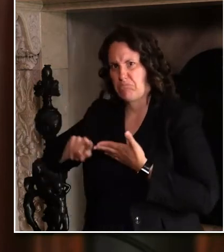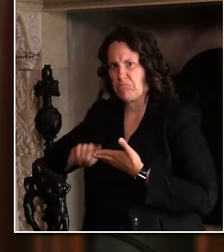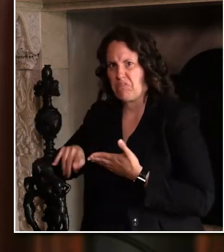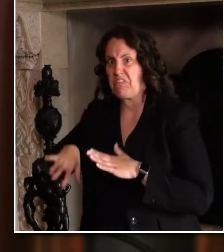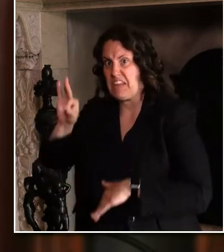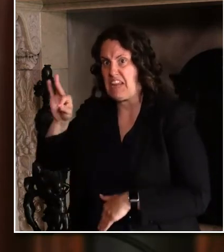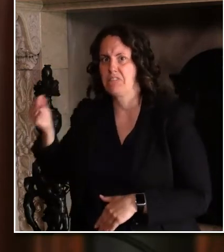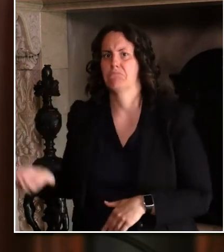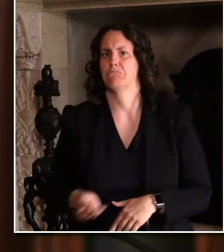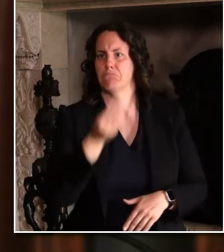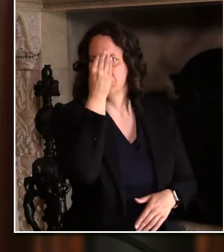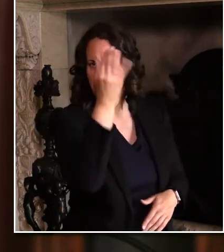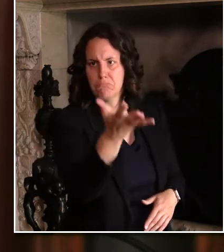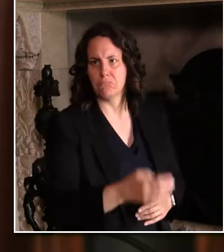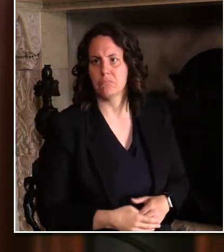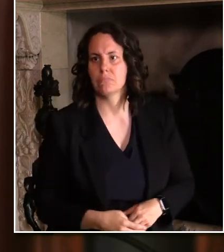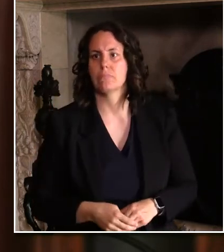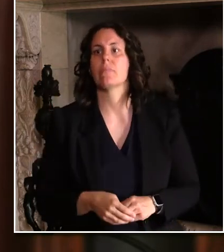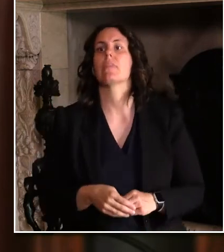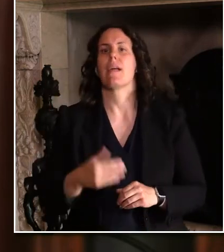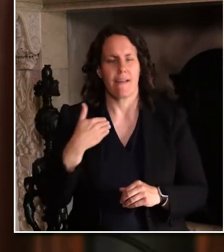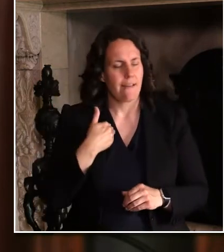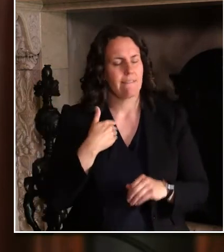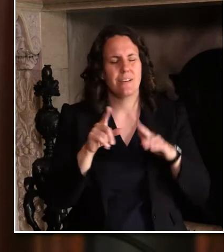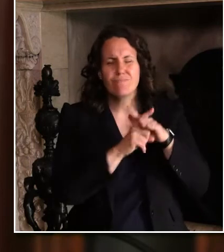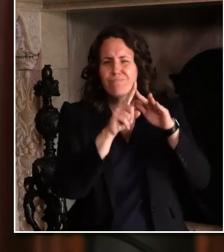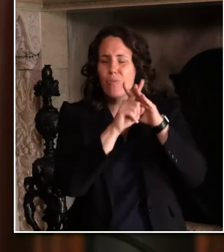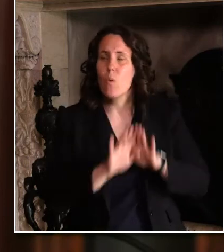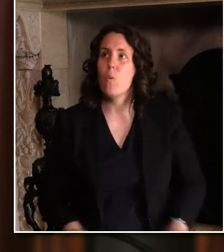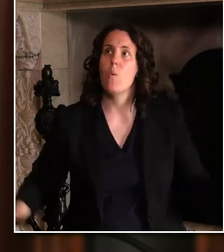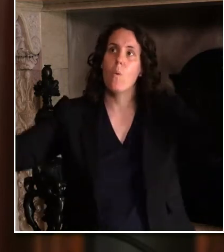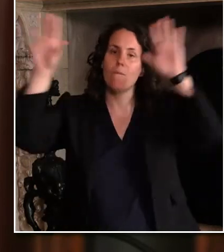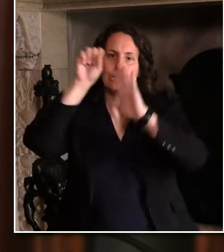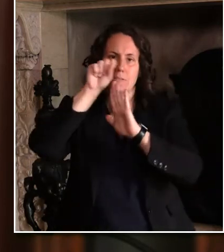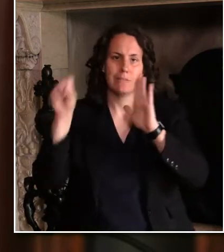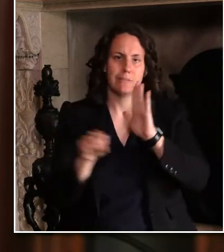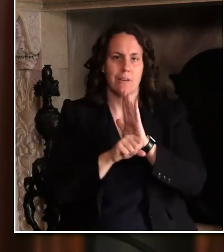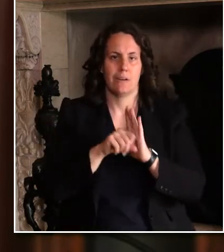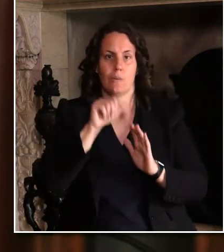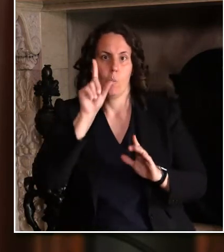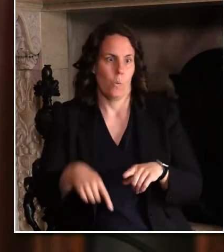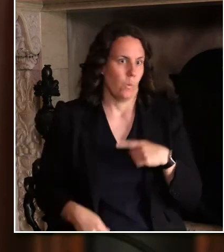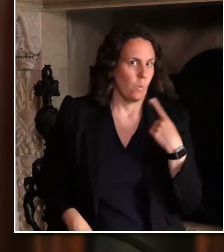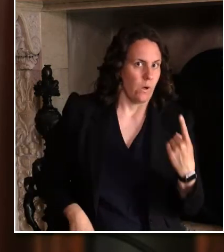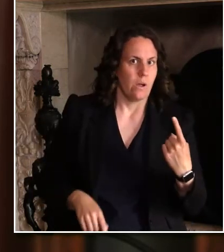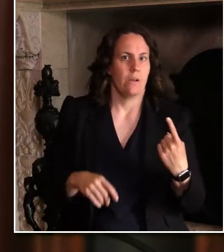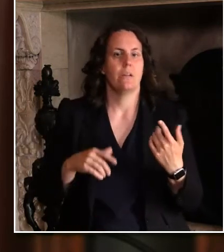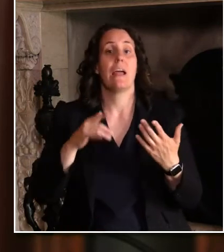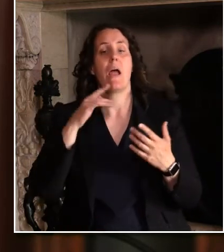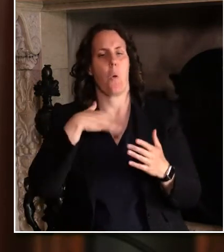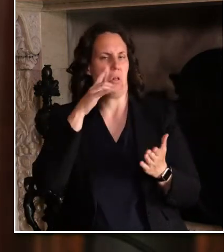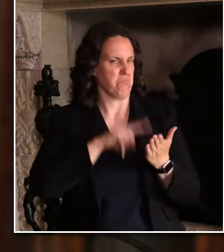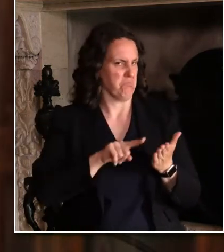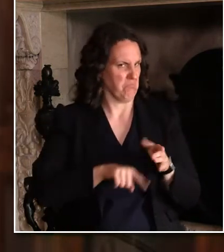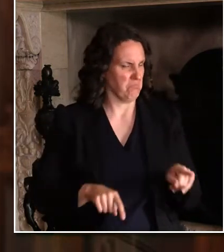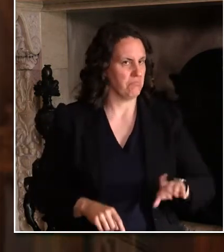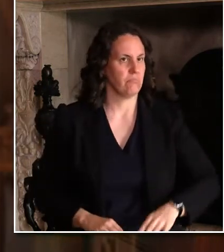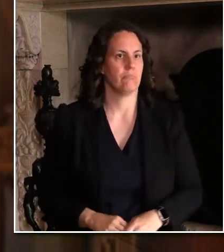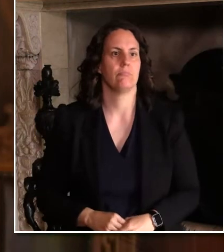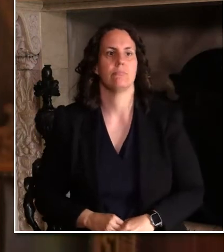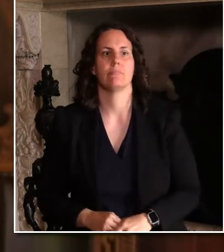plus investigations and outbreaks. So, Sure. but we'd be happy to get back to you for sure. And I'd say, in general, we're